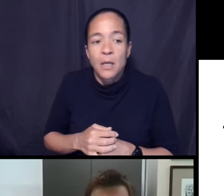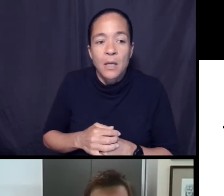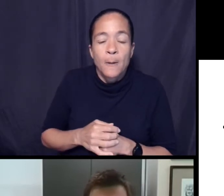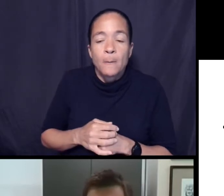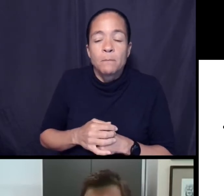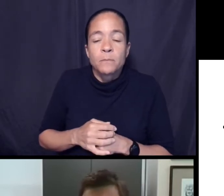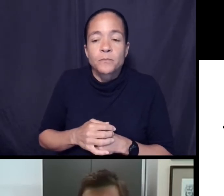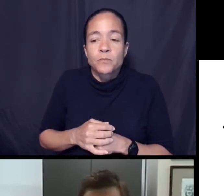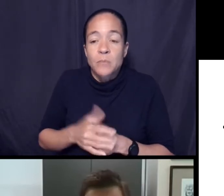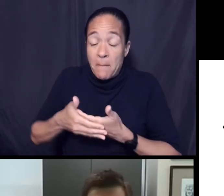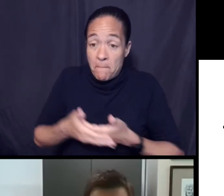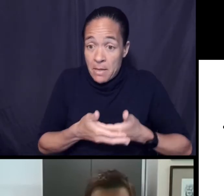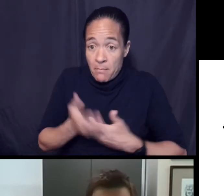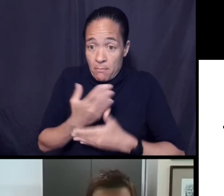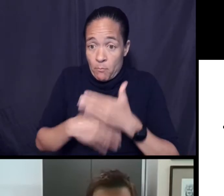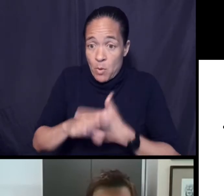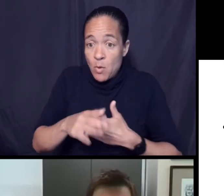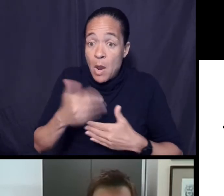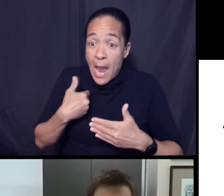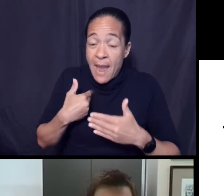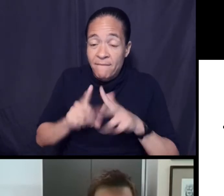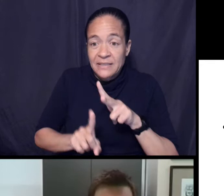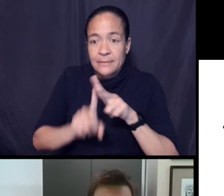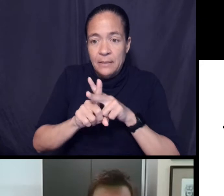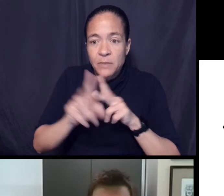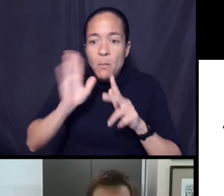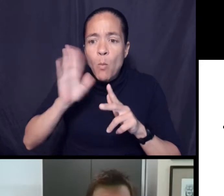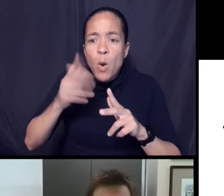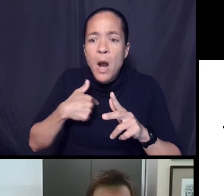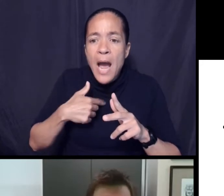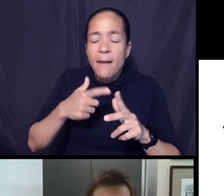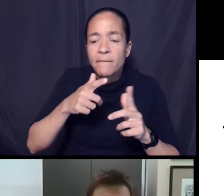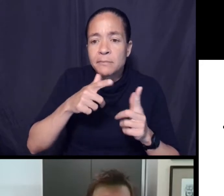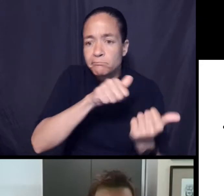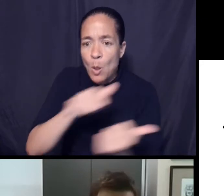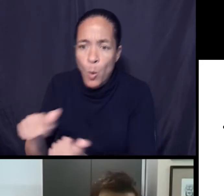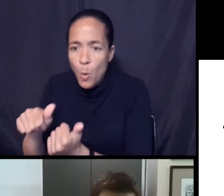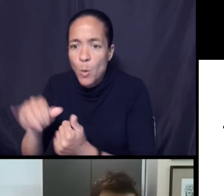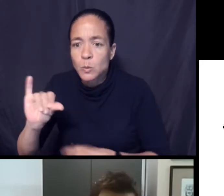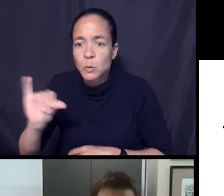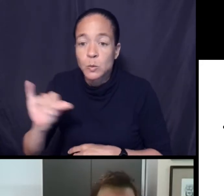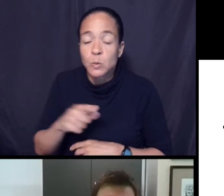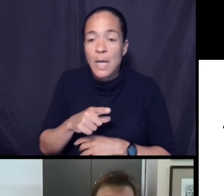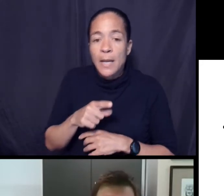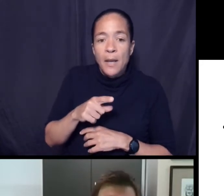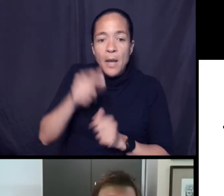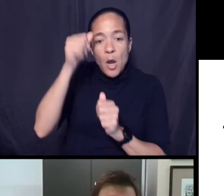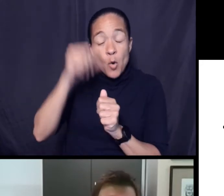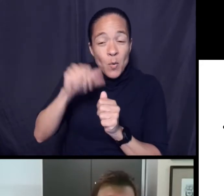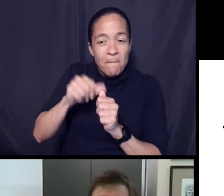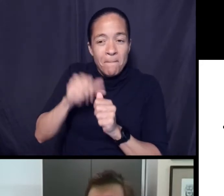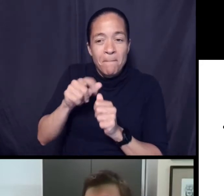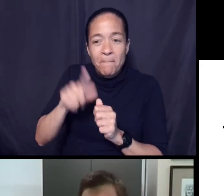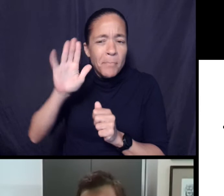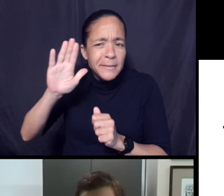30% will have this delayed hearing loss as well. And then again, in those childs who are, quote, asymptomatic, so